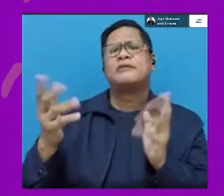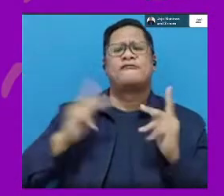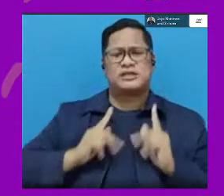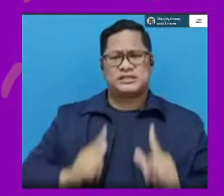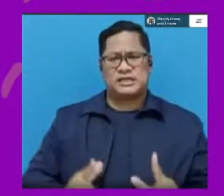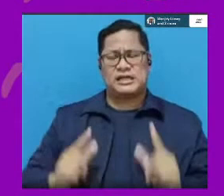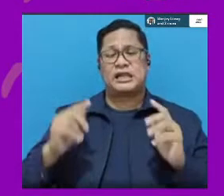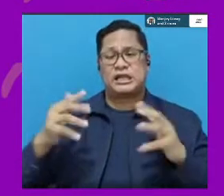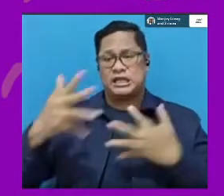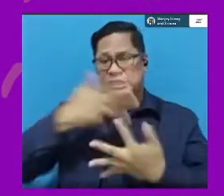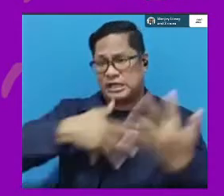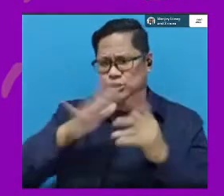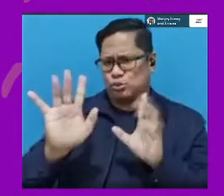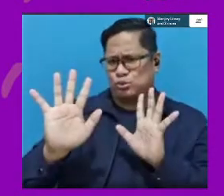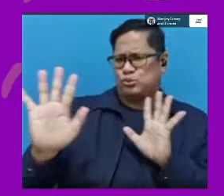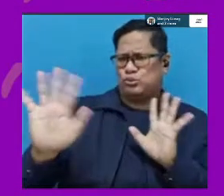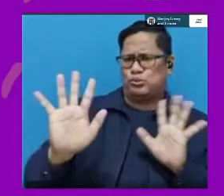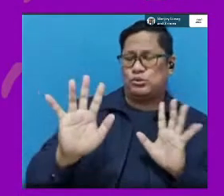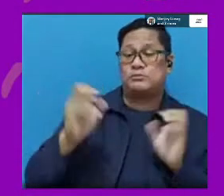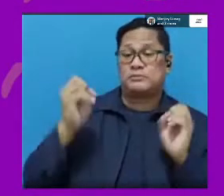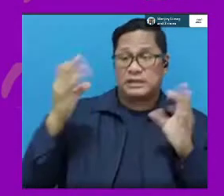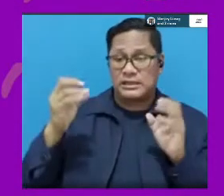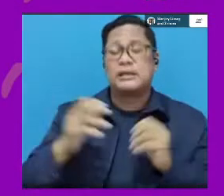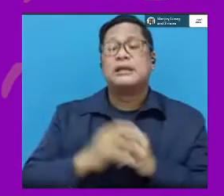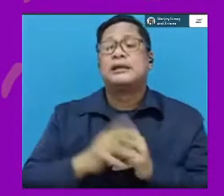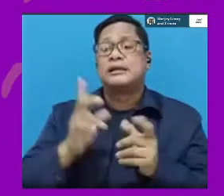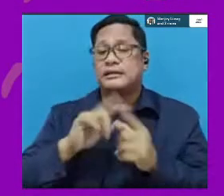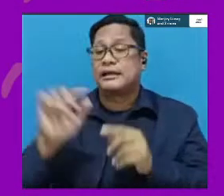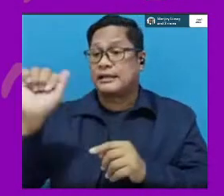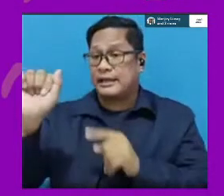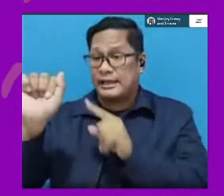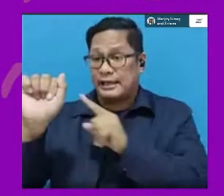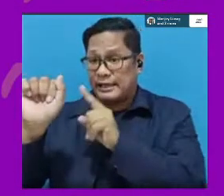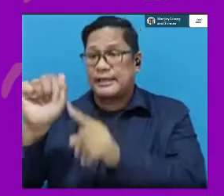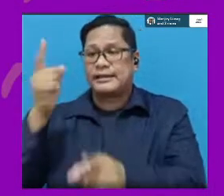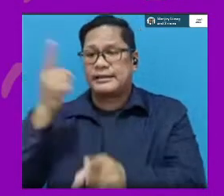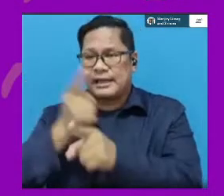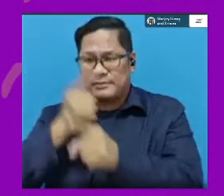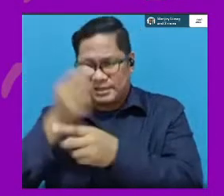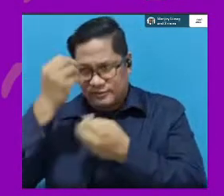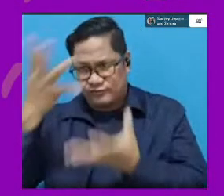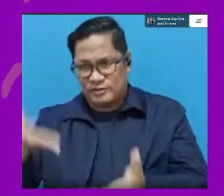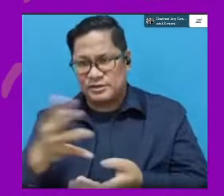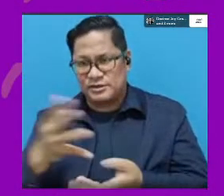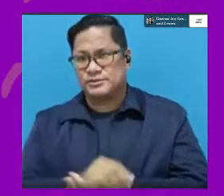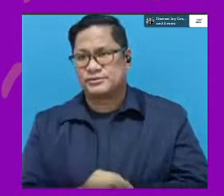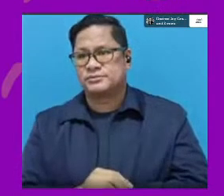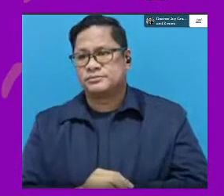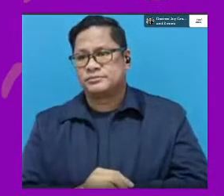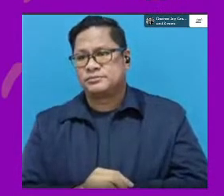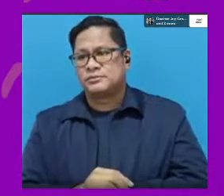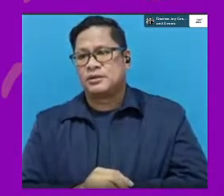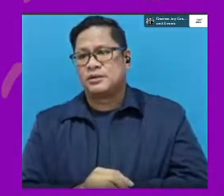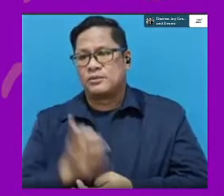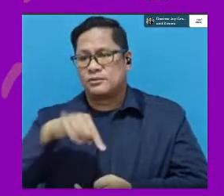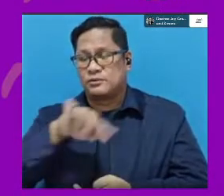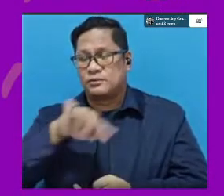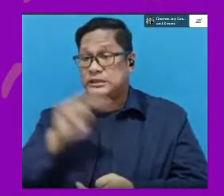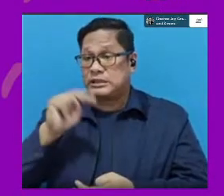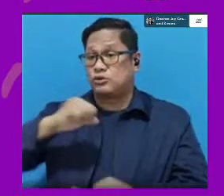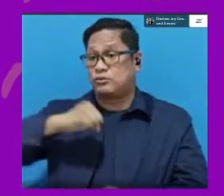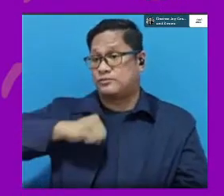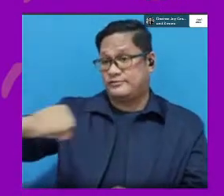physical distancing. A, alamin ang tamang impormasyon. So we need to prevent yung